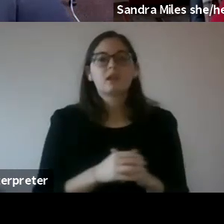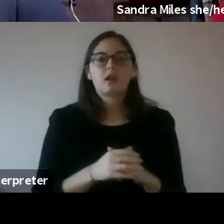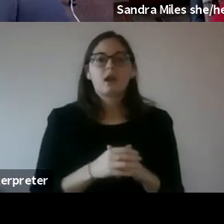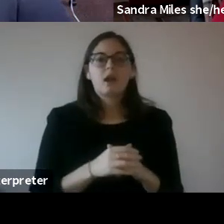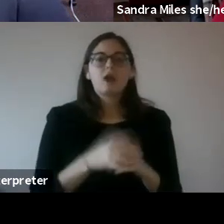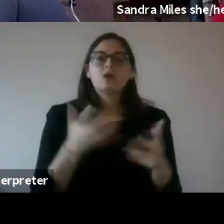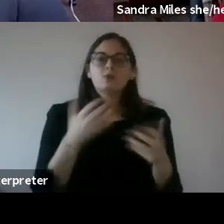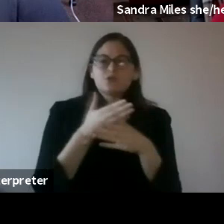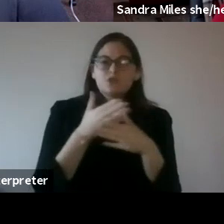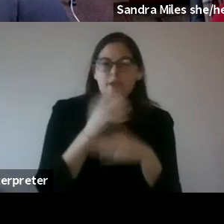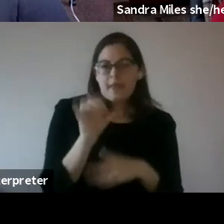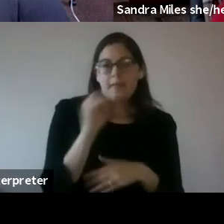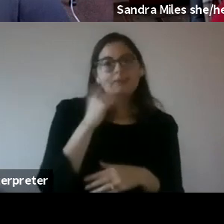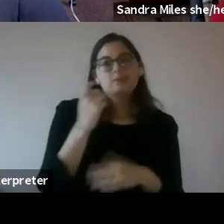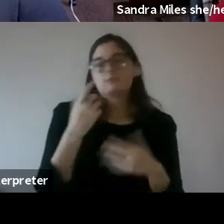share that because,